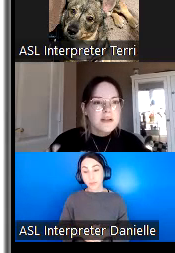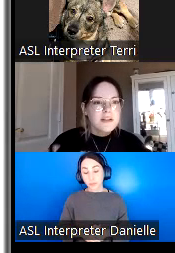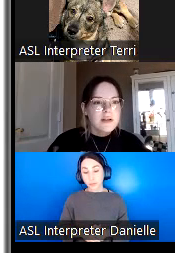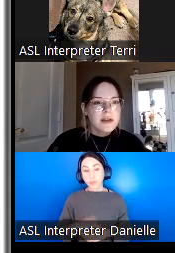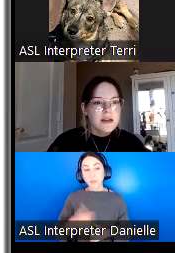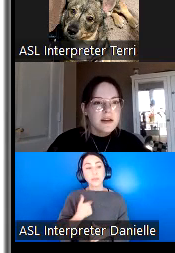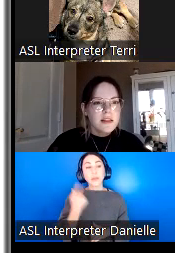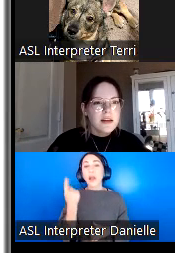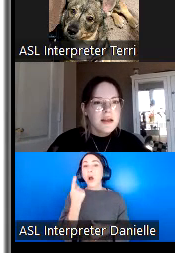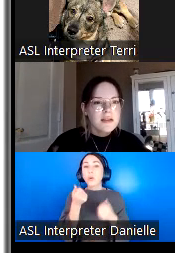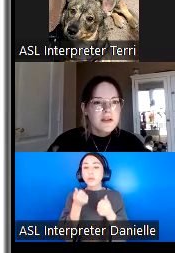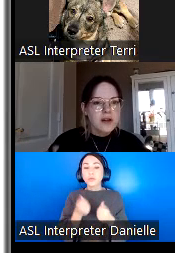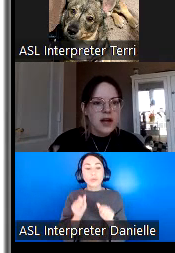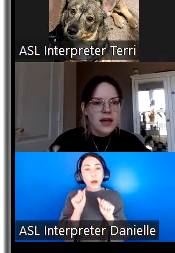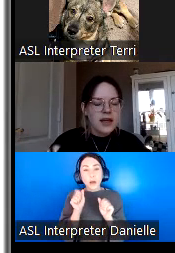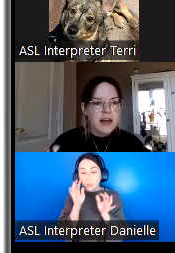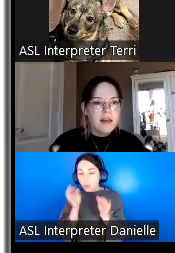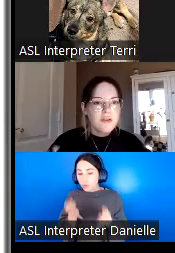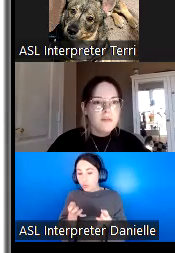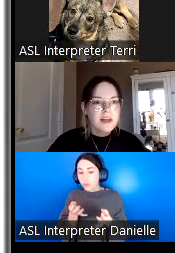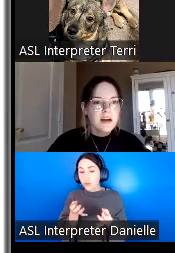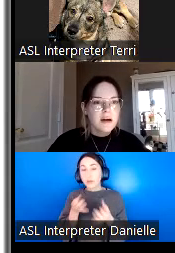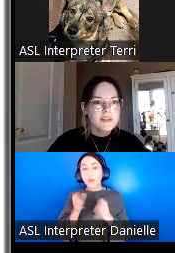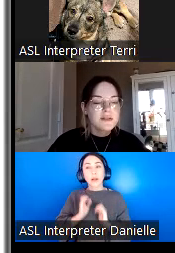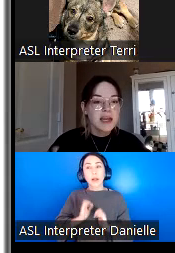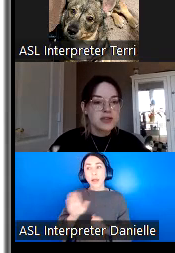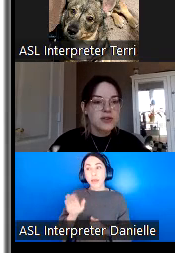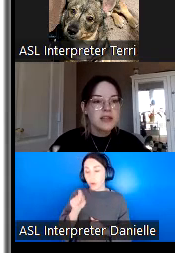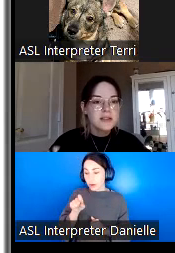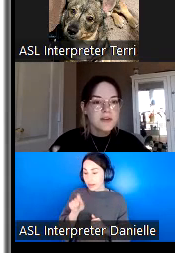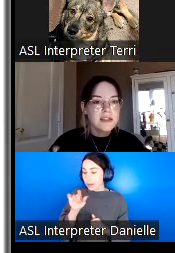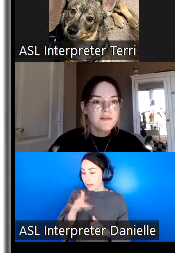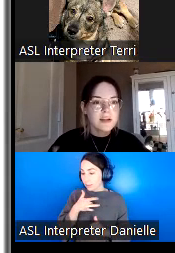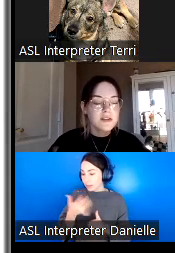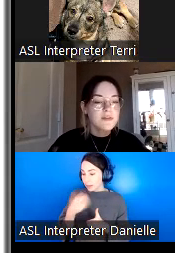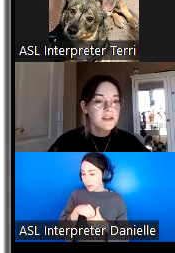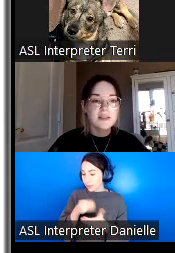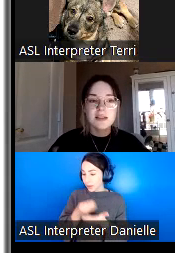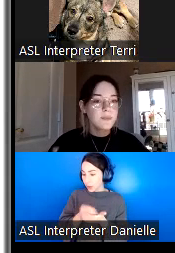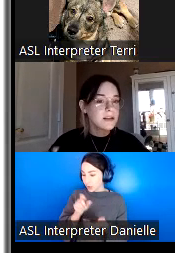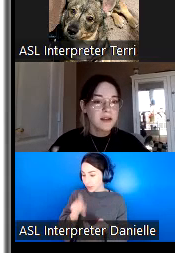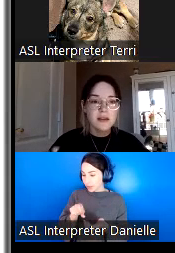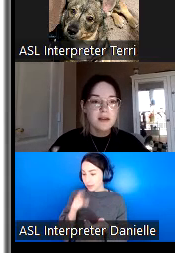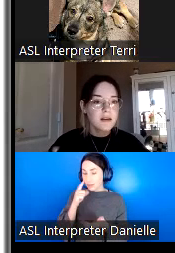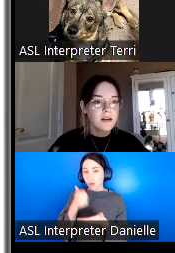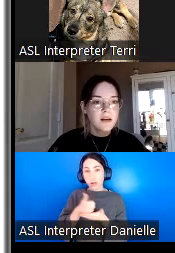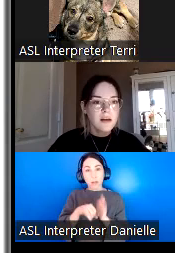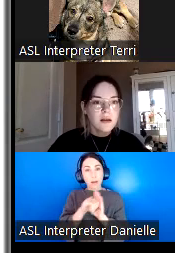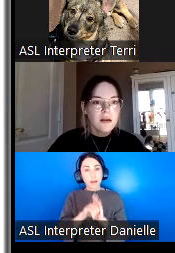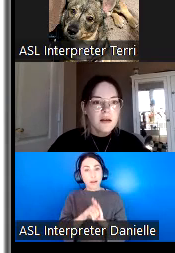I always try to determine the needs of a client, and that normally encompasses financial needs to identify services. That's